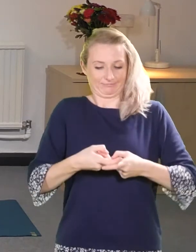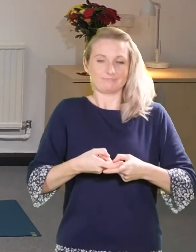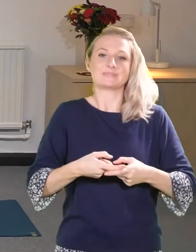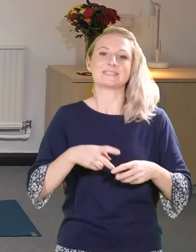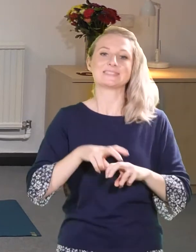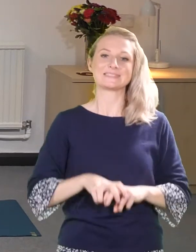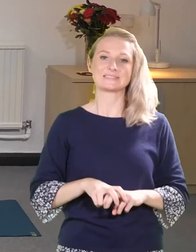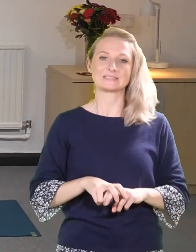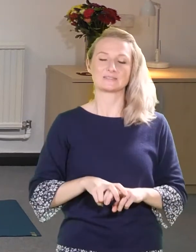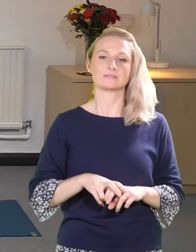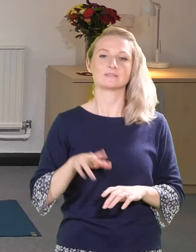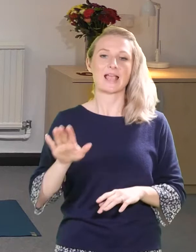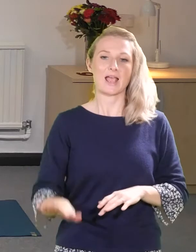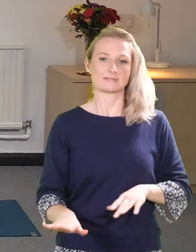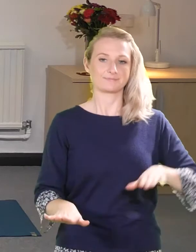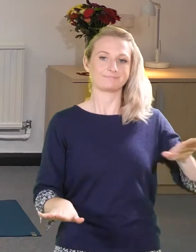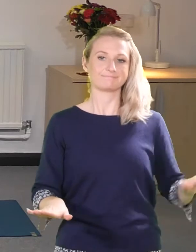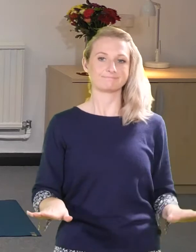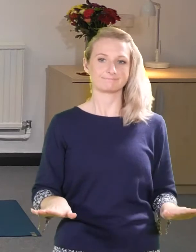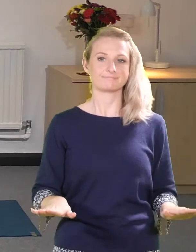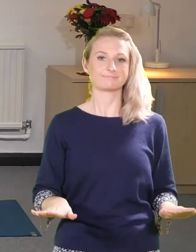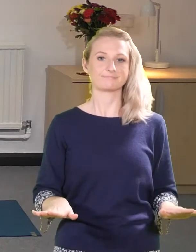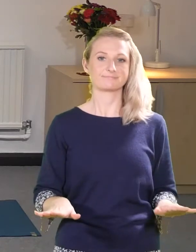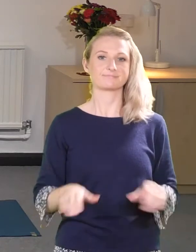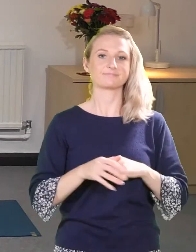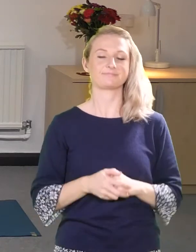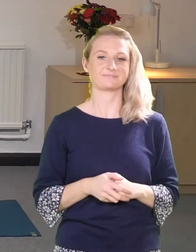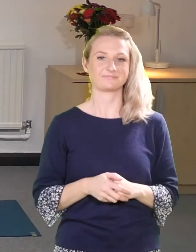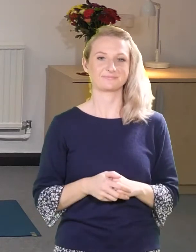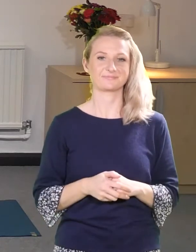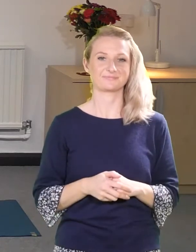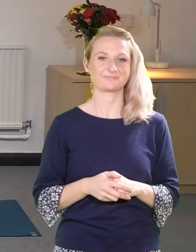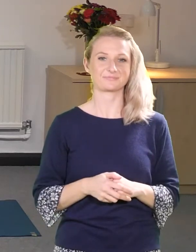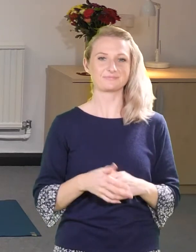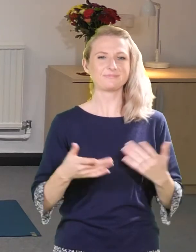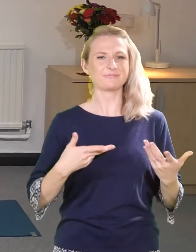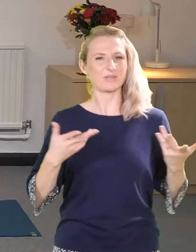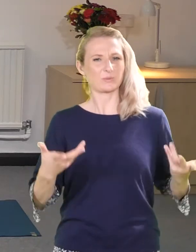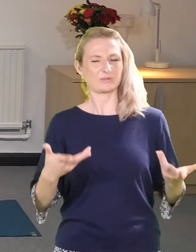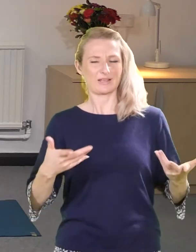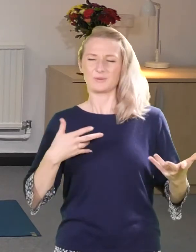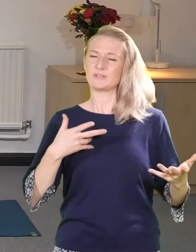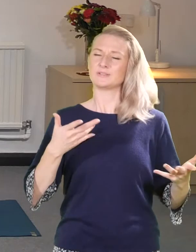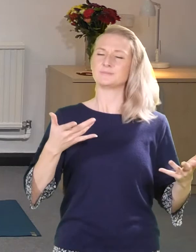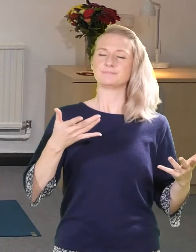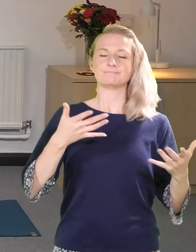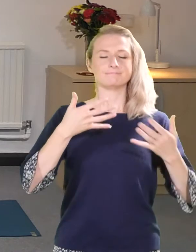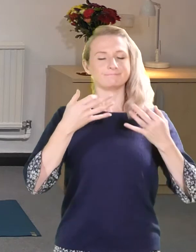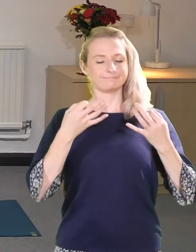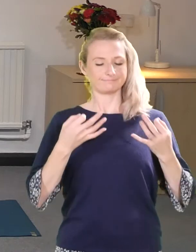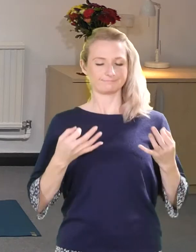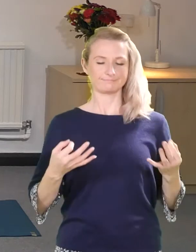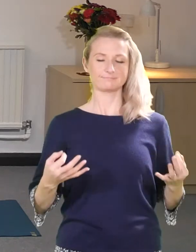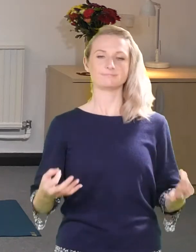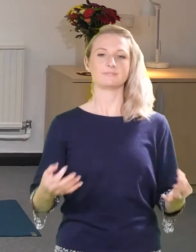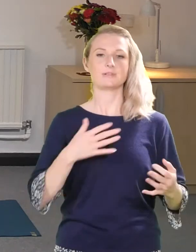position, placing the hands on your knees, and we're going to spend a couple of moments just arriving here into the